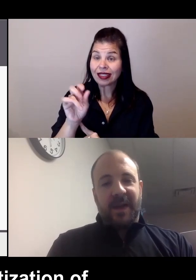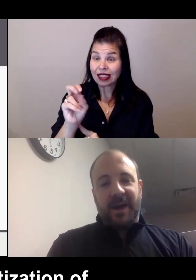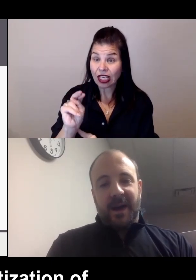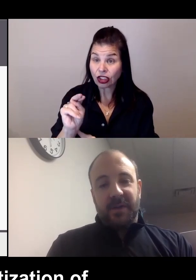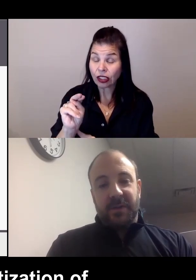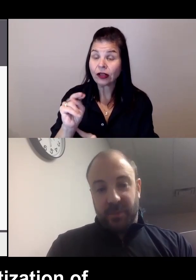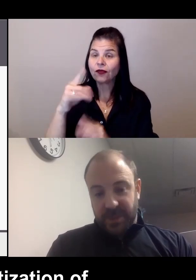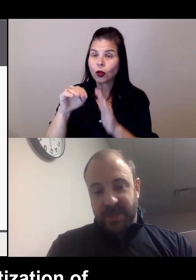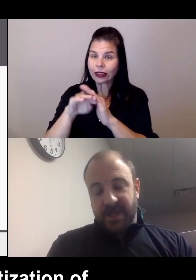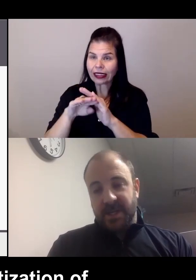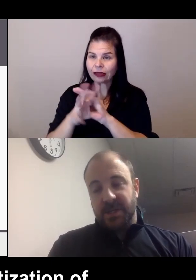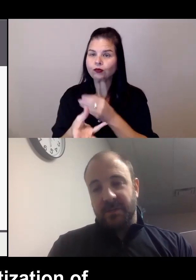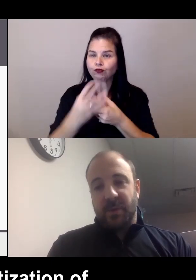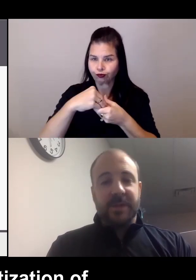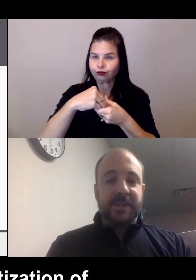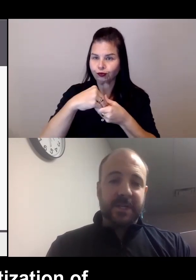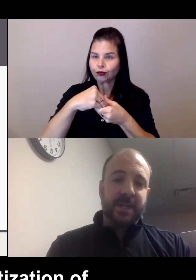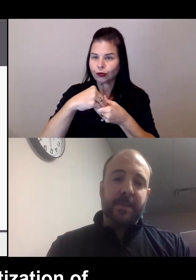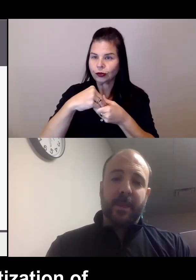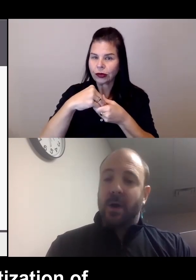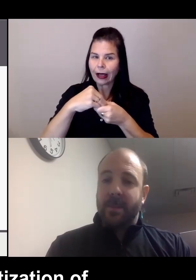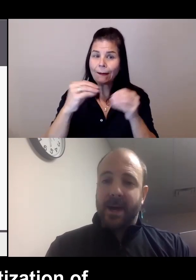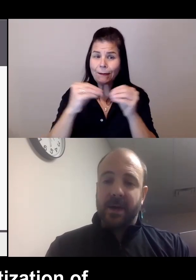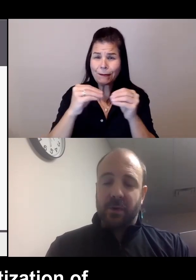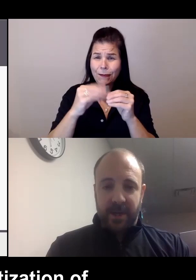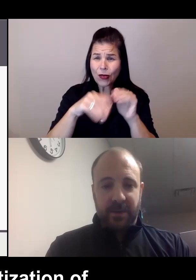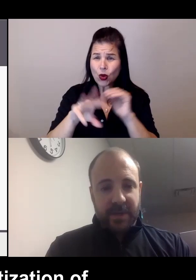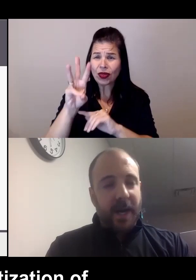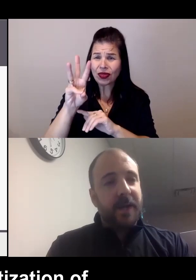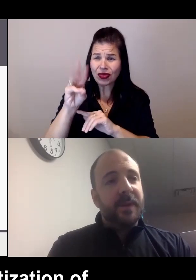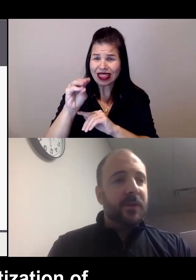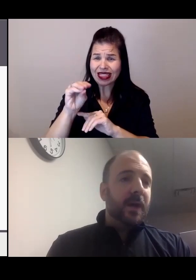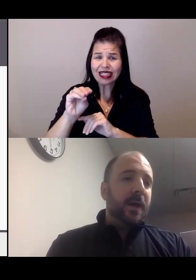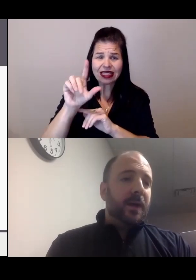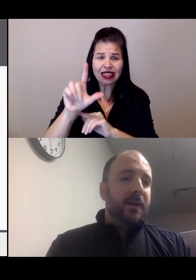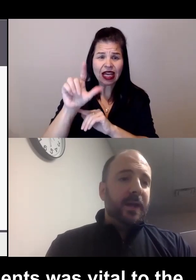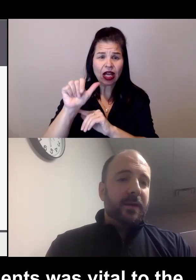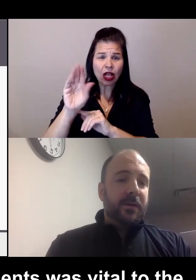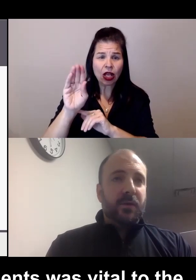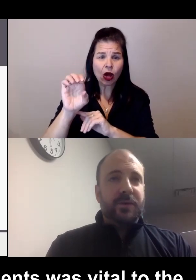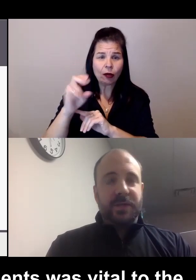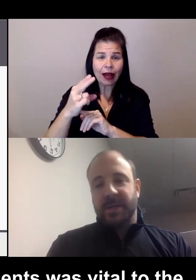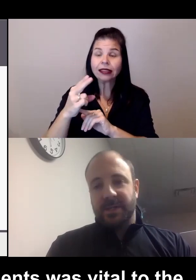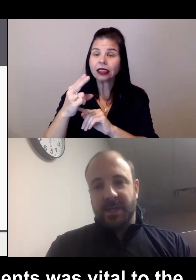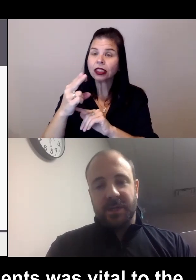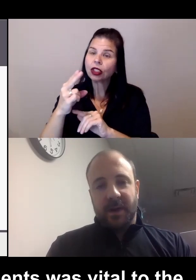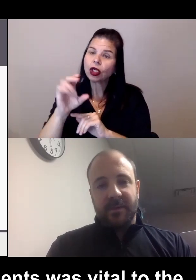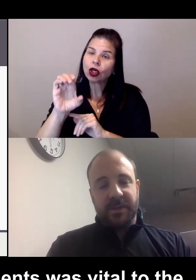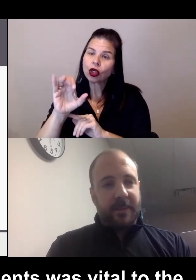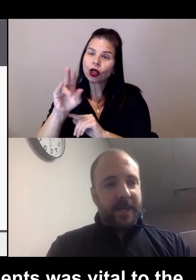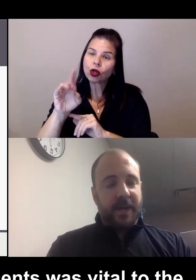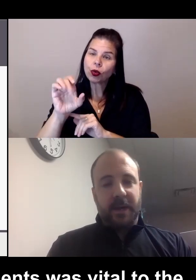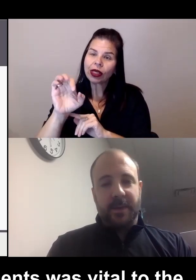the digitization of more than 60 law-back curricular documents. The digitization